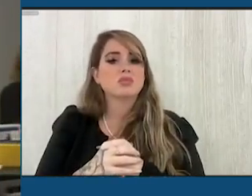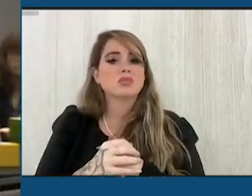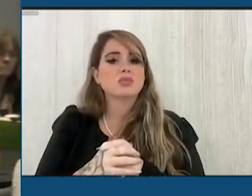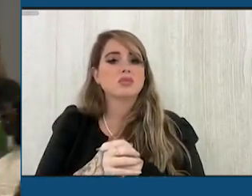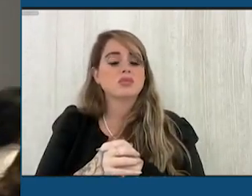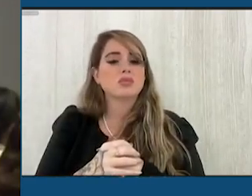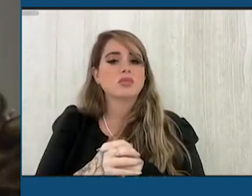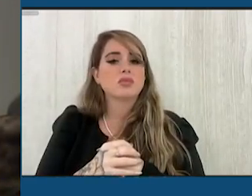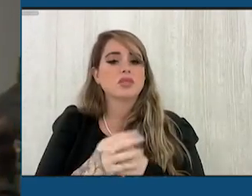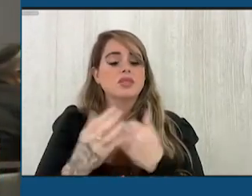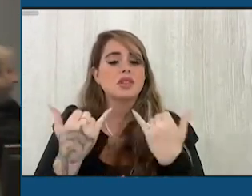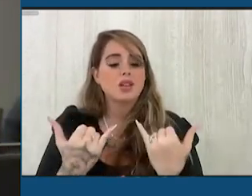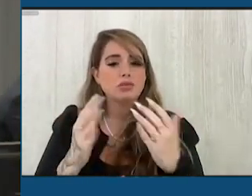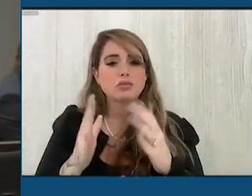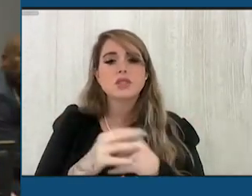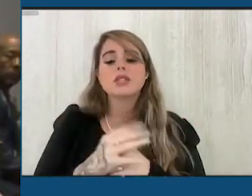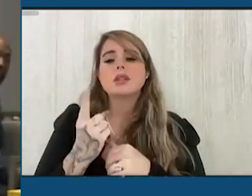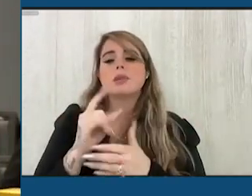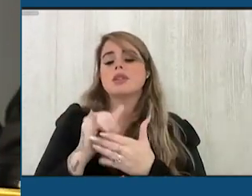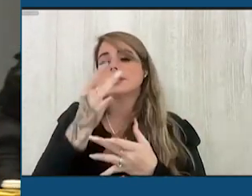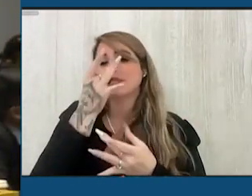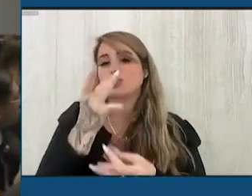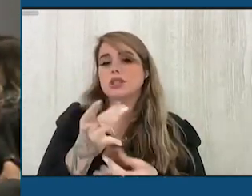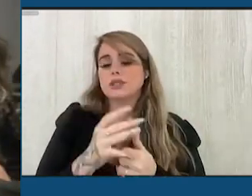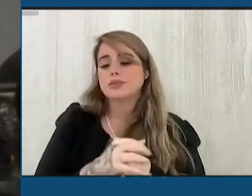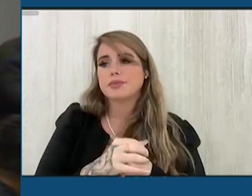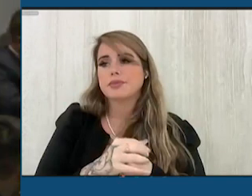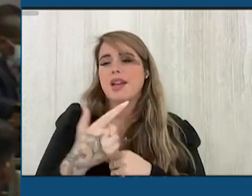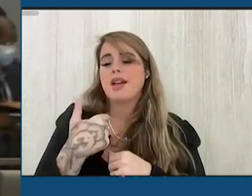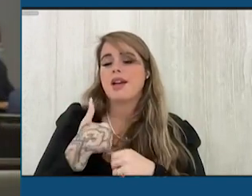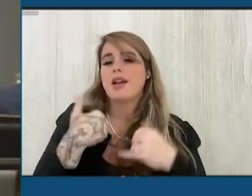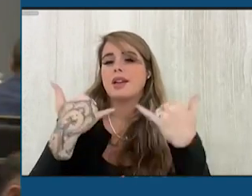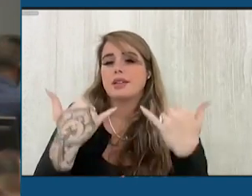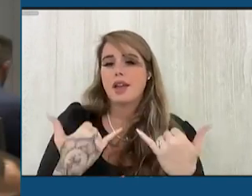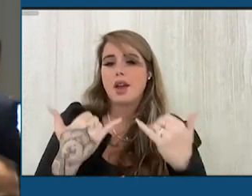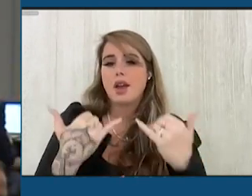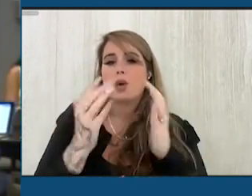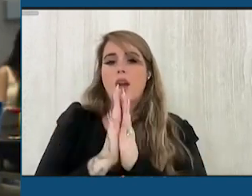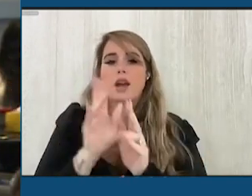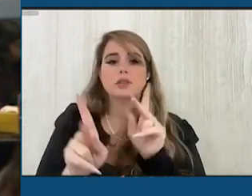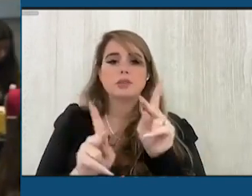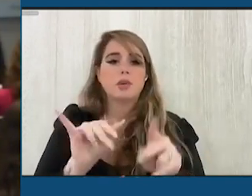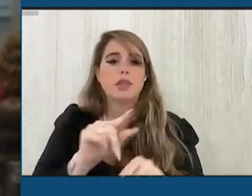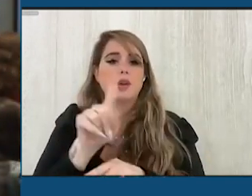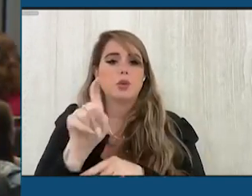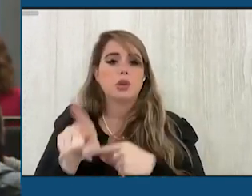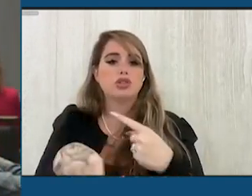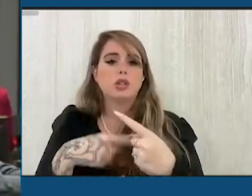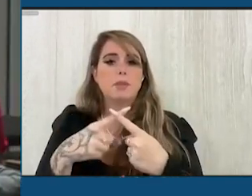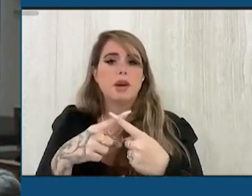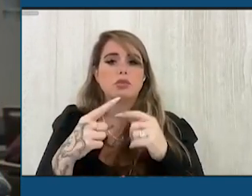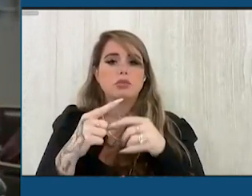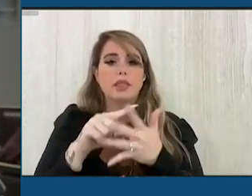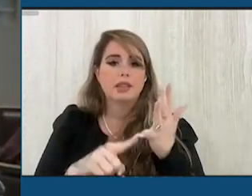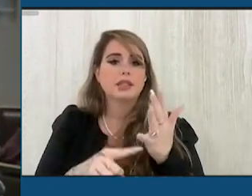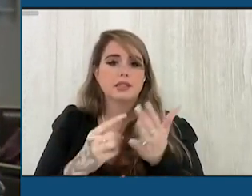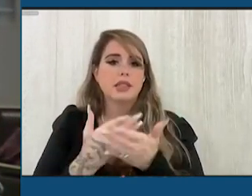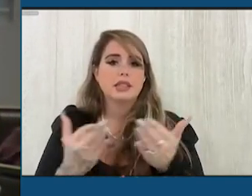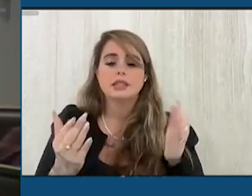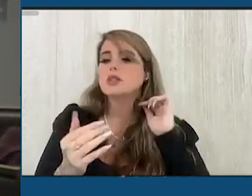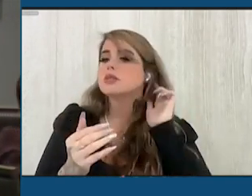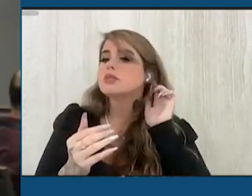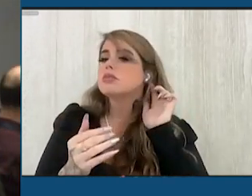Now, something interesting to me is that I've now asked people the question about these aspects of permission